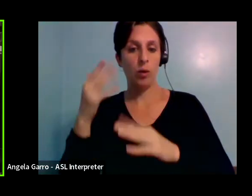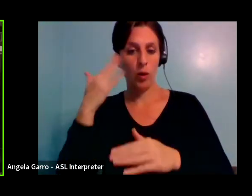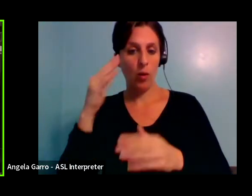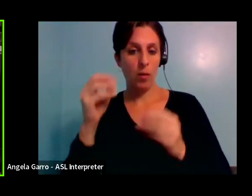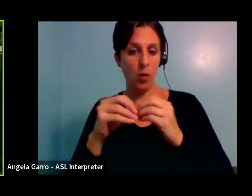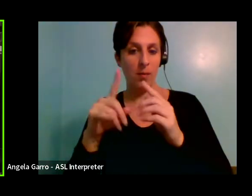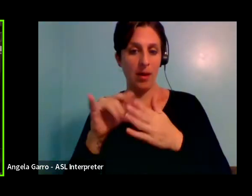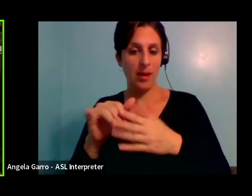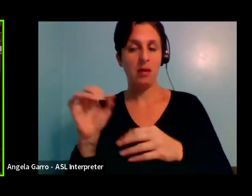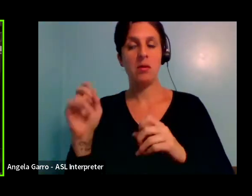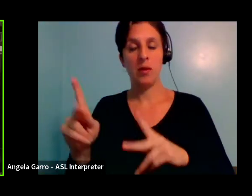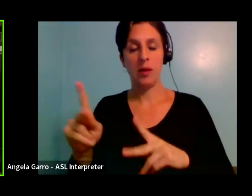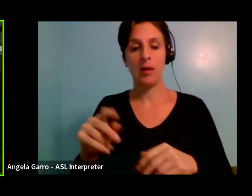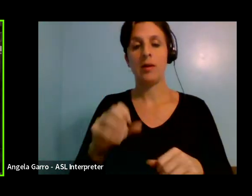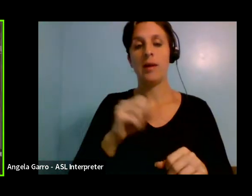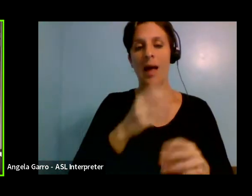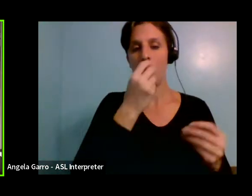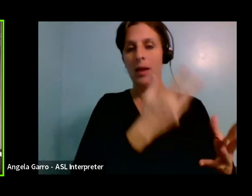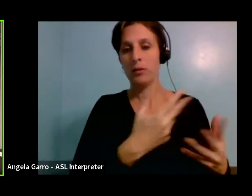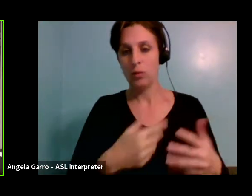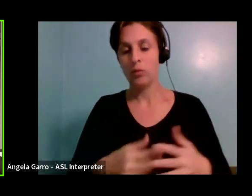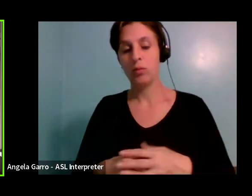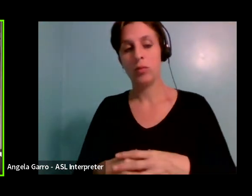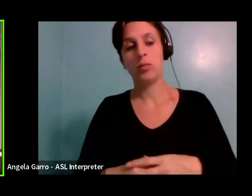Okay. Yeah. I'll let and- you know. Right.